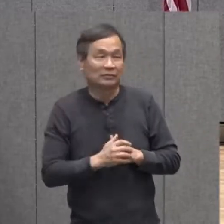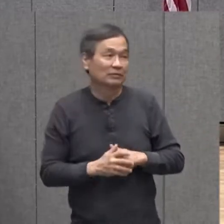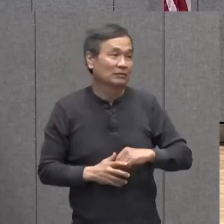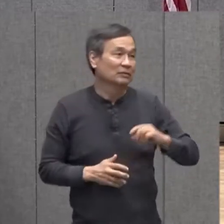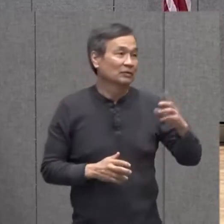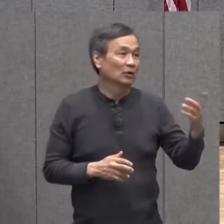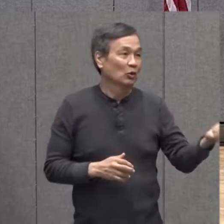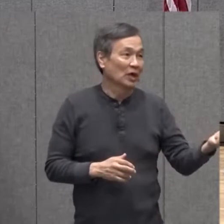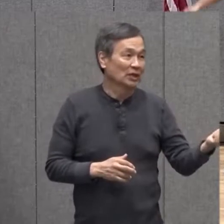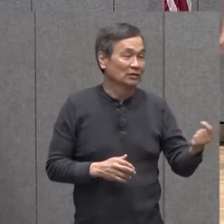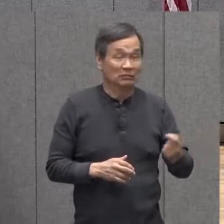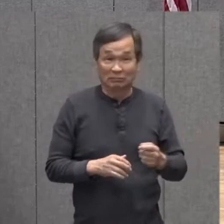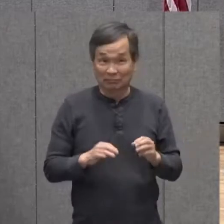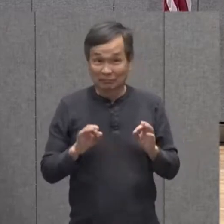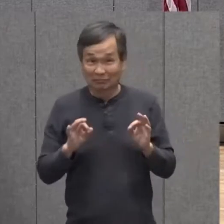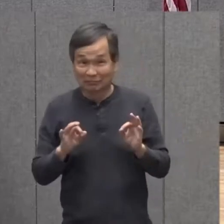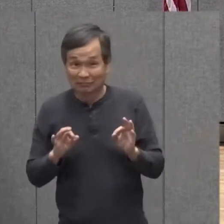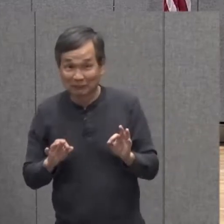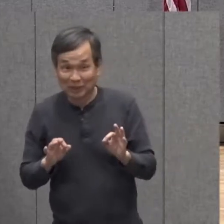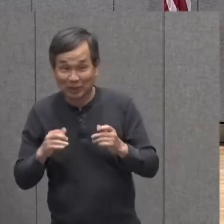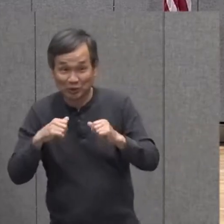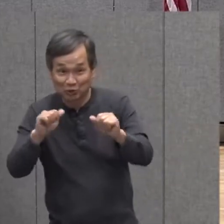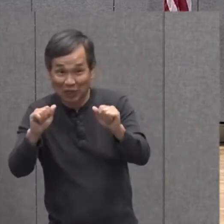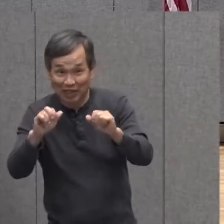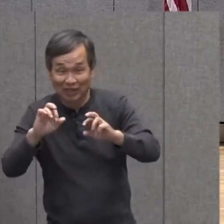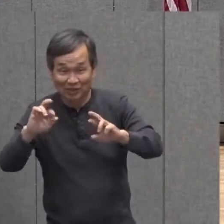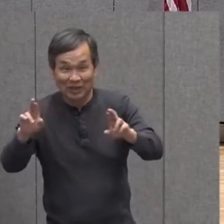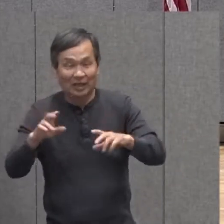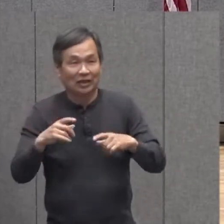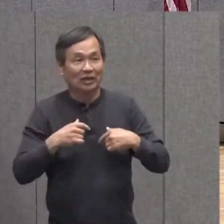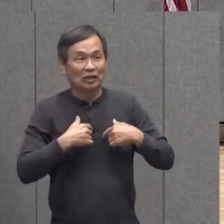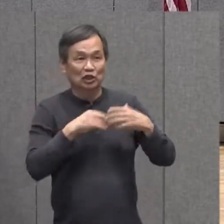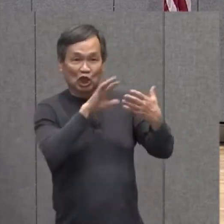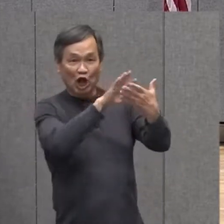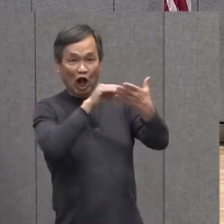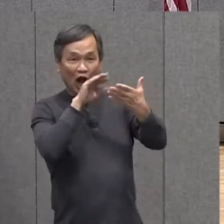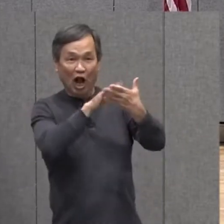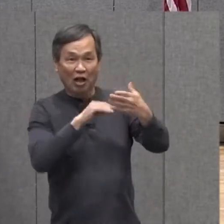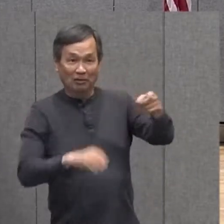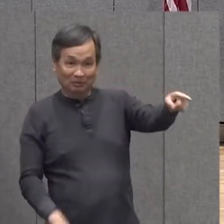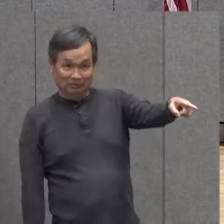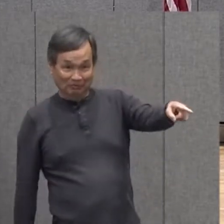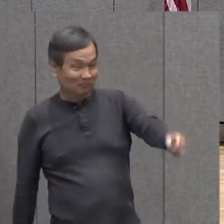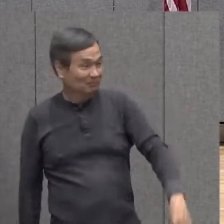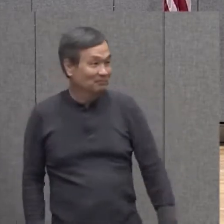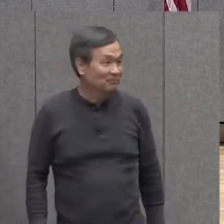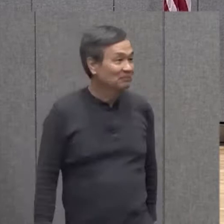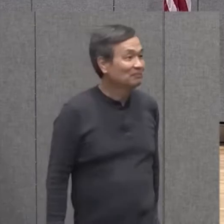attitude. Good, good, good. Okay, so let's try it. Here we go from the top. Bueno, aquí vamos, desde el principio.